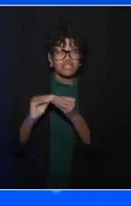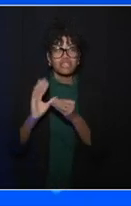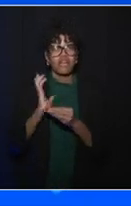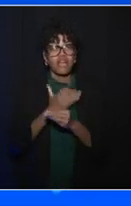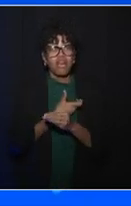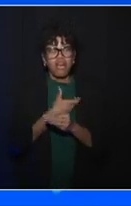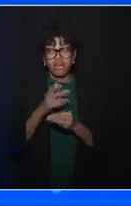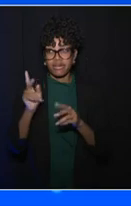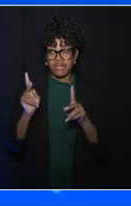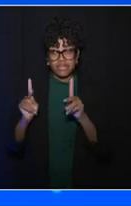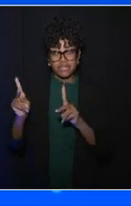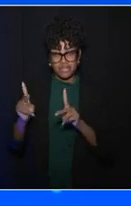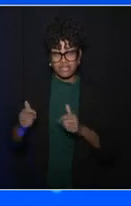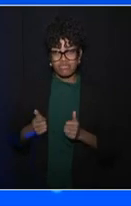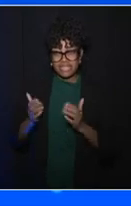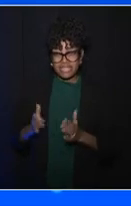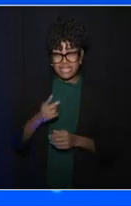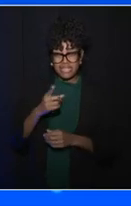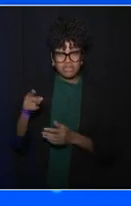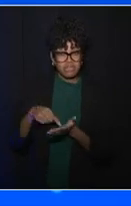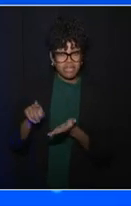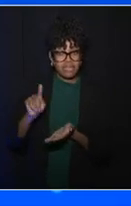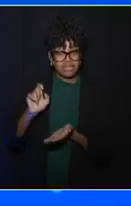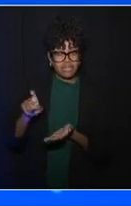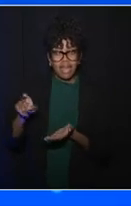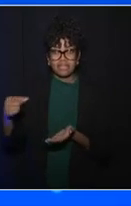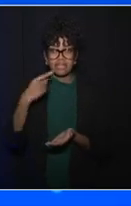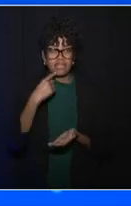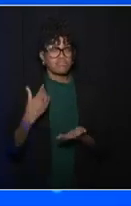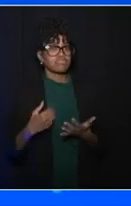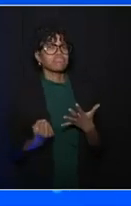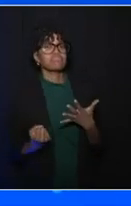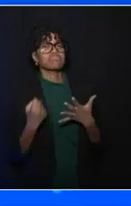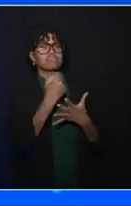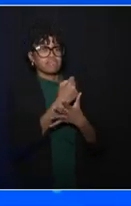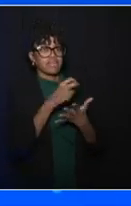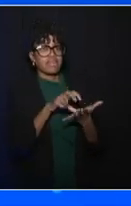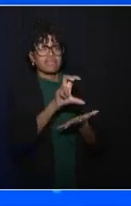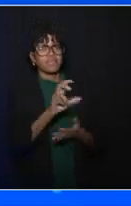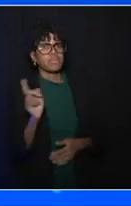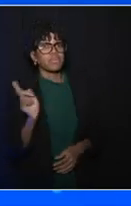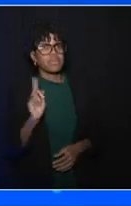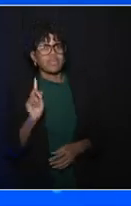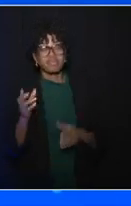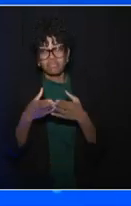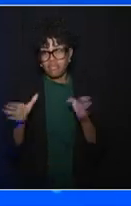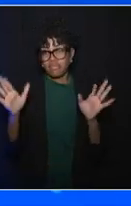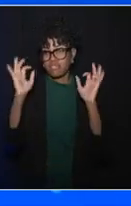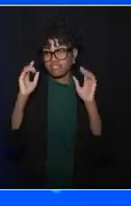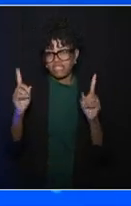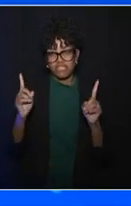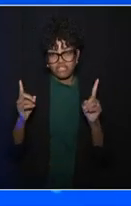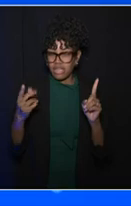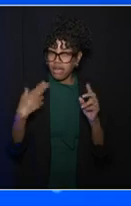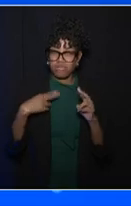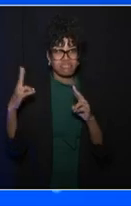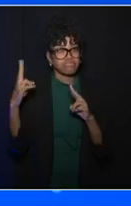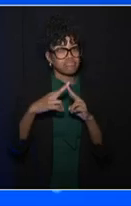no greater priority for us to invest in than public education. No greater